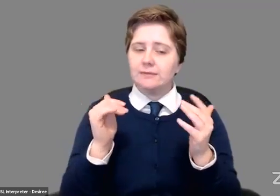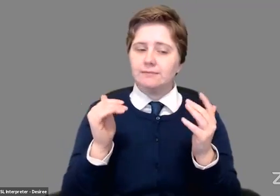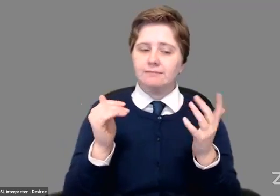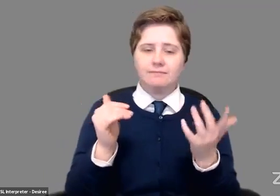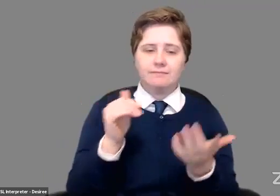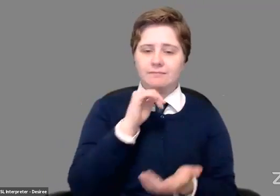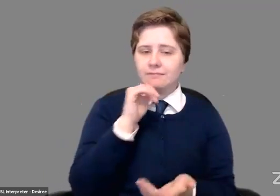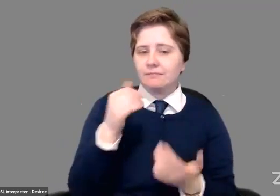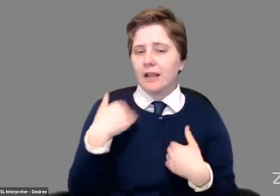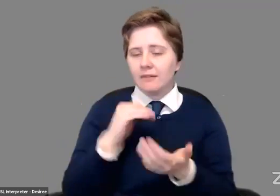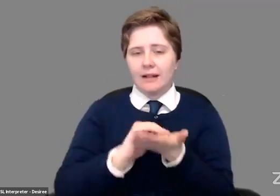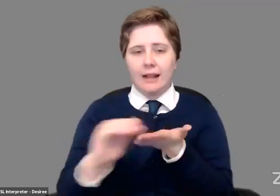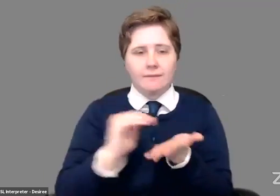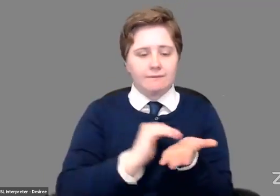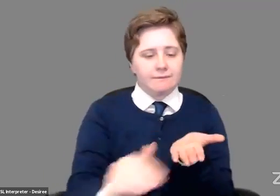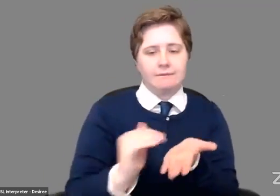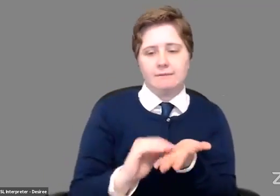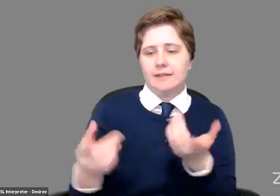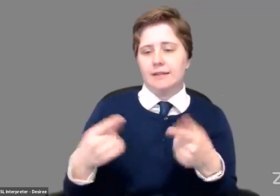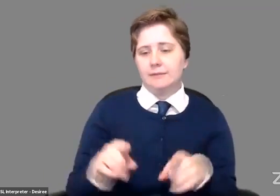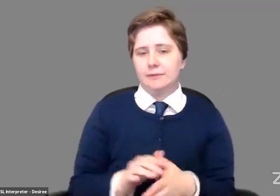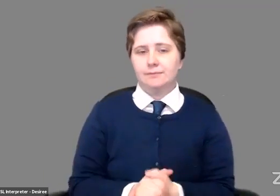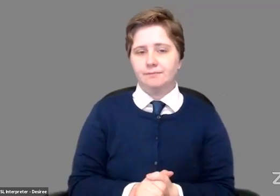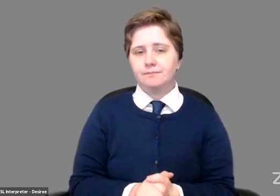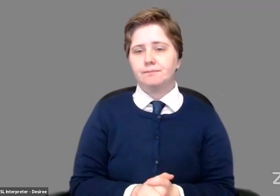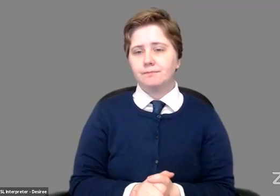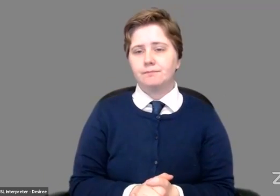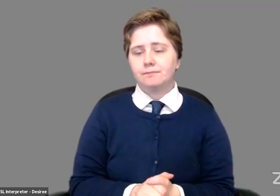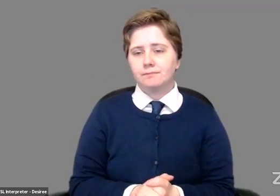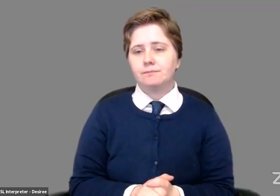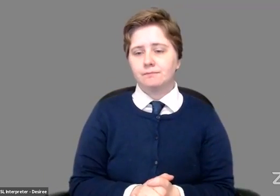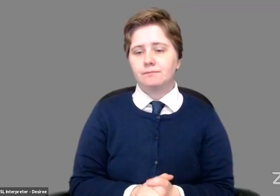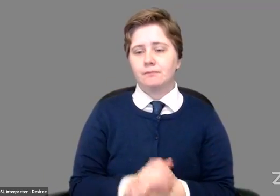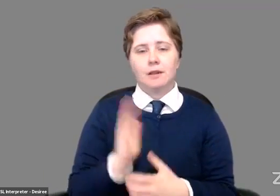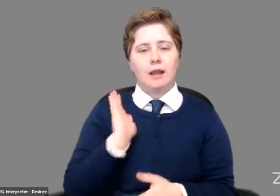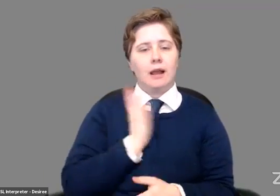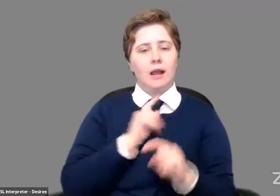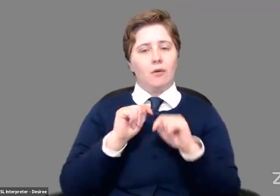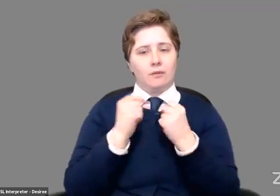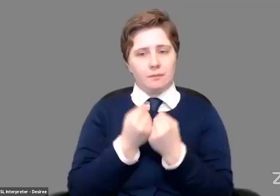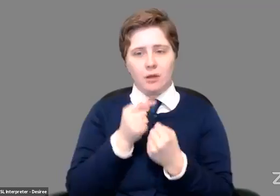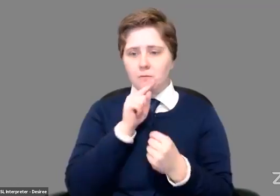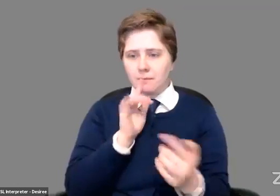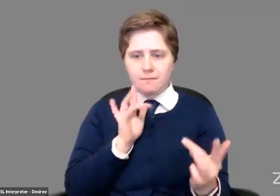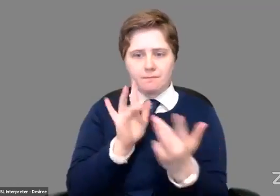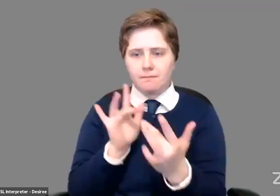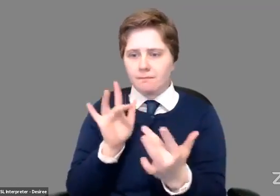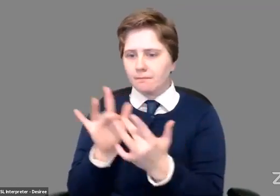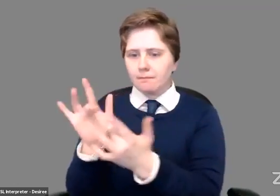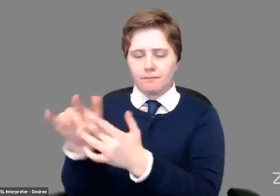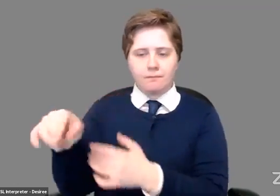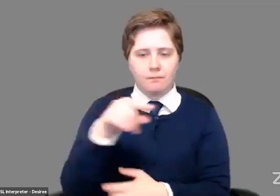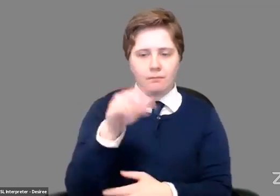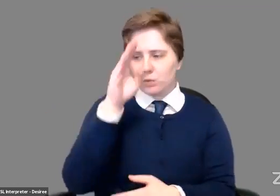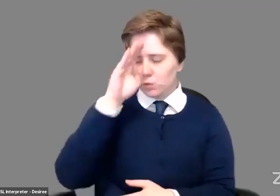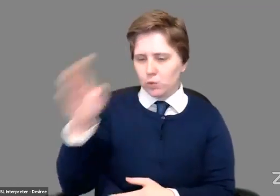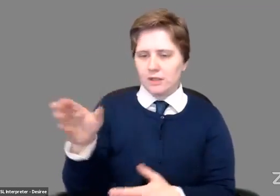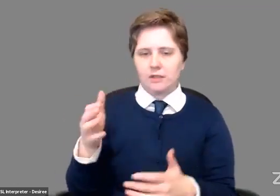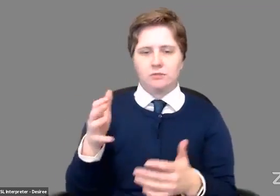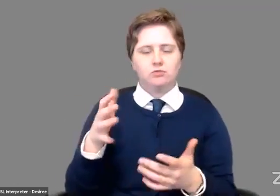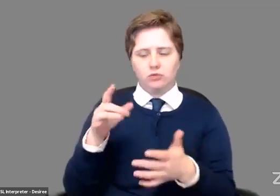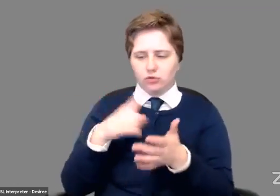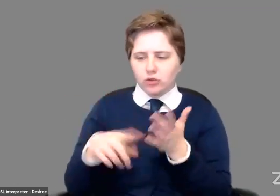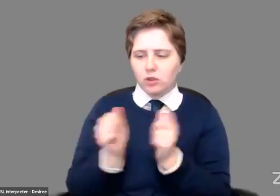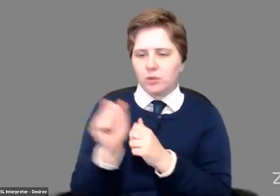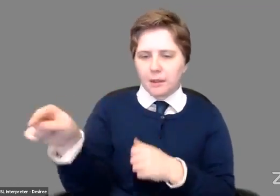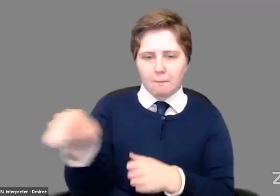not have the layoffs. So our team has really been reaching out to employers directly to just kind of check in